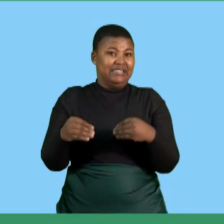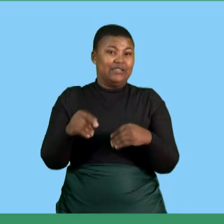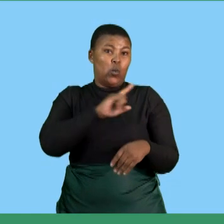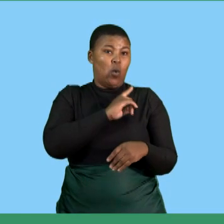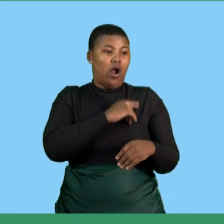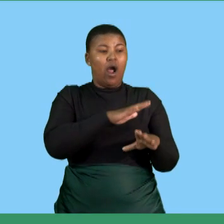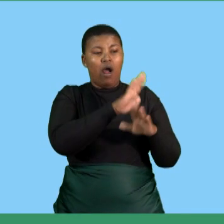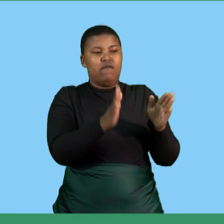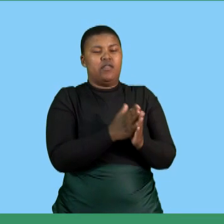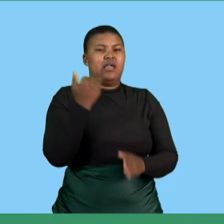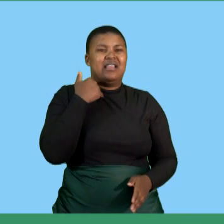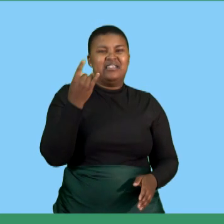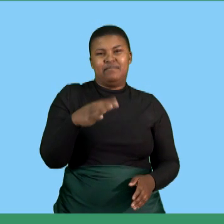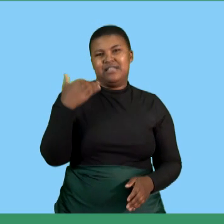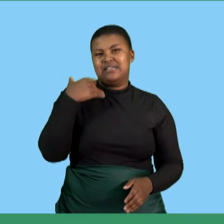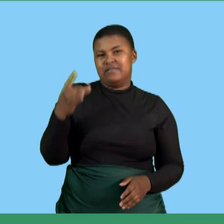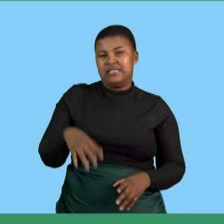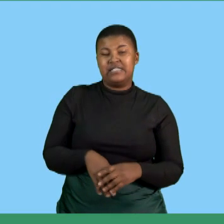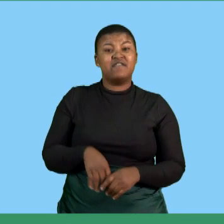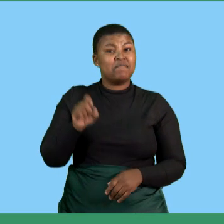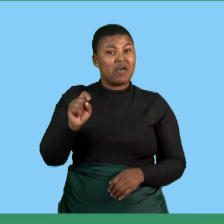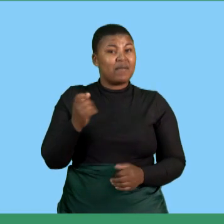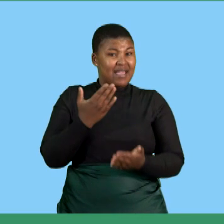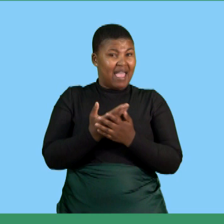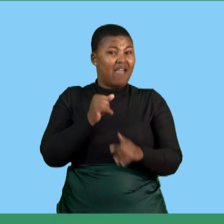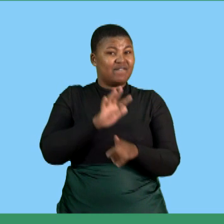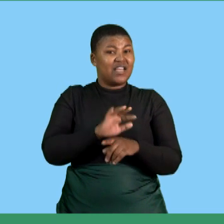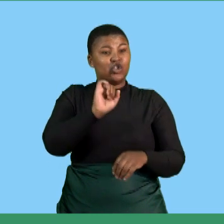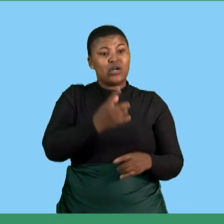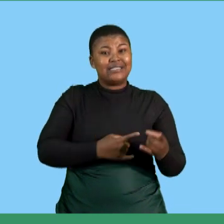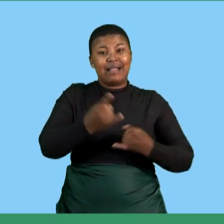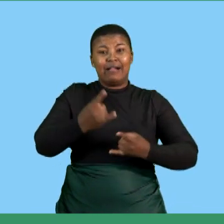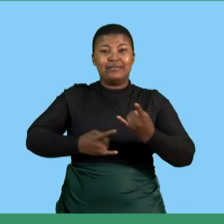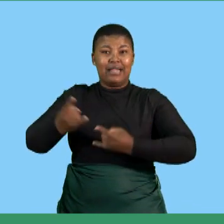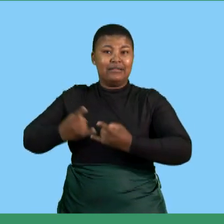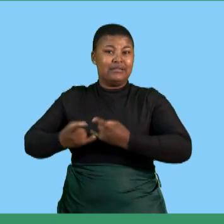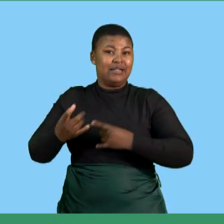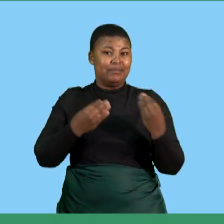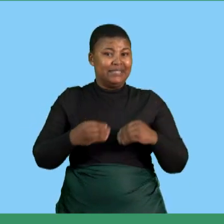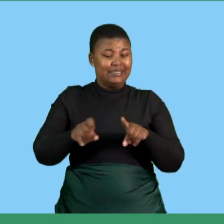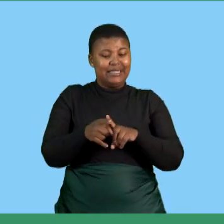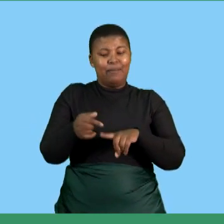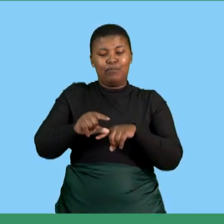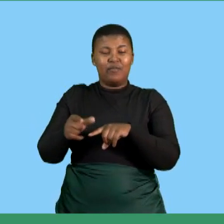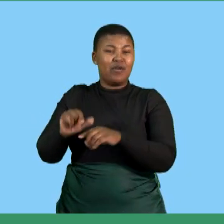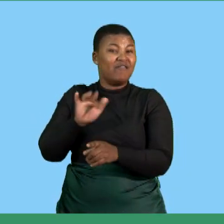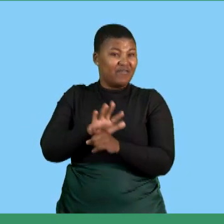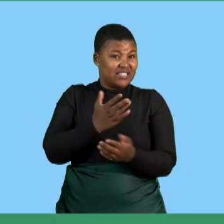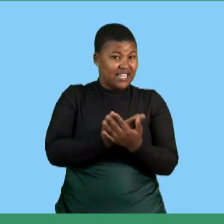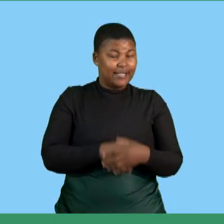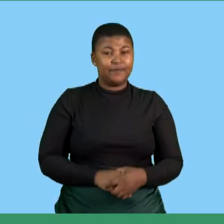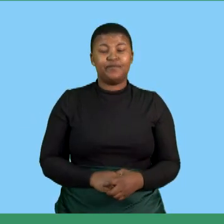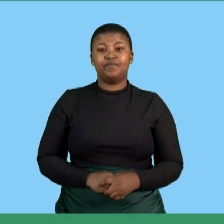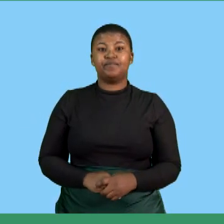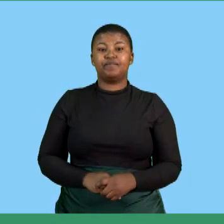due to this inflation. And this can then impact your sales in your business and of course your